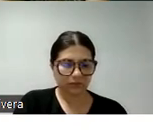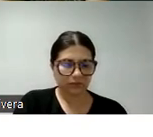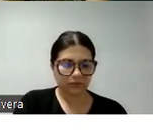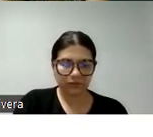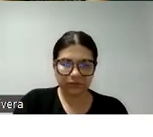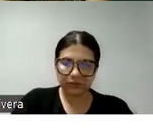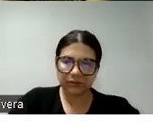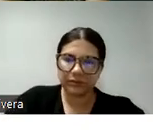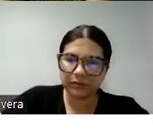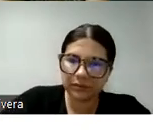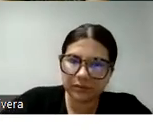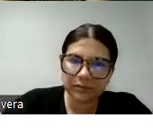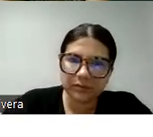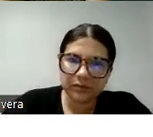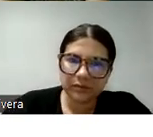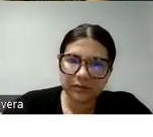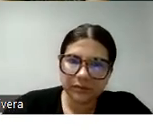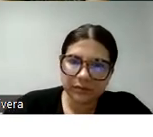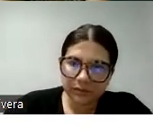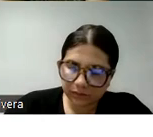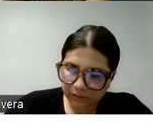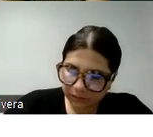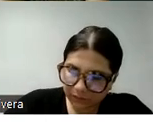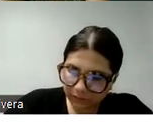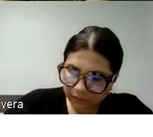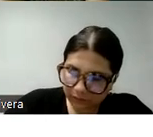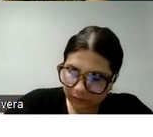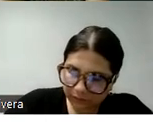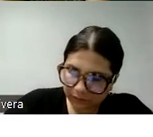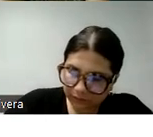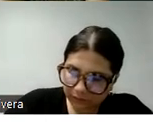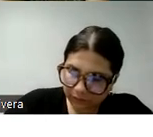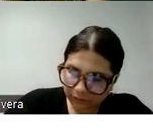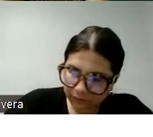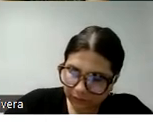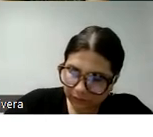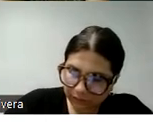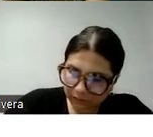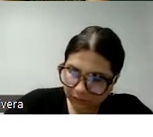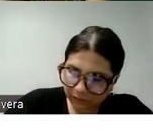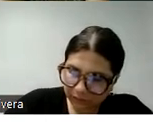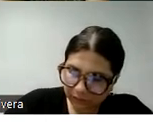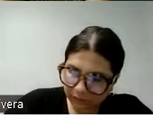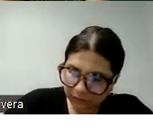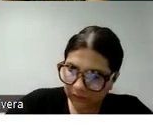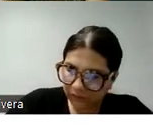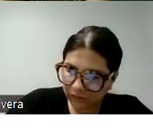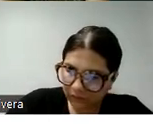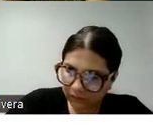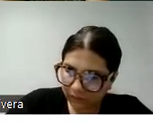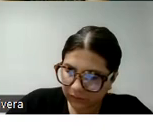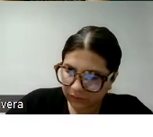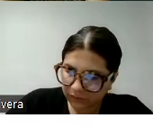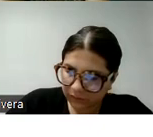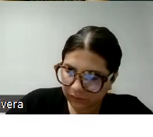All right, so we're through all of that. Now we want to get to the good stuff, which is our content of the day. So I want to welcome